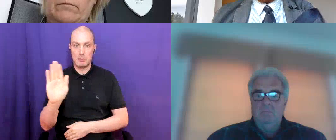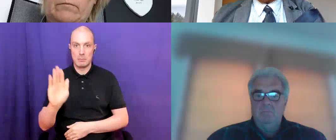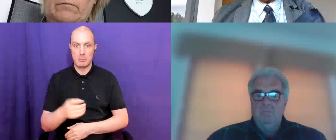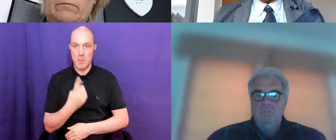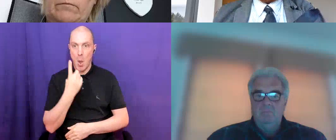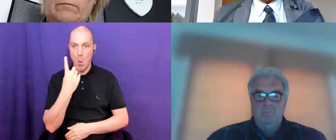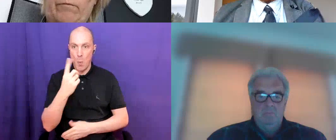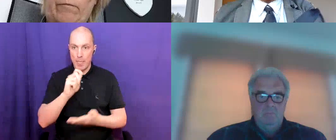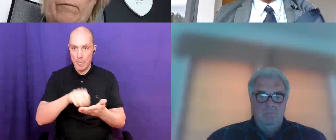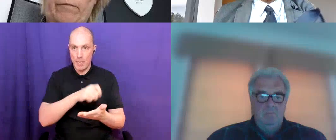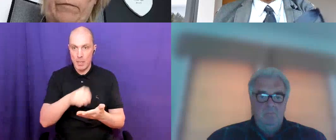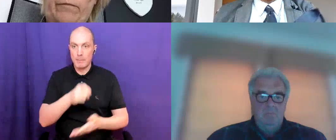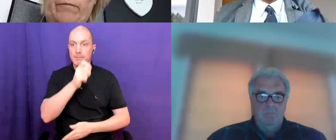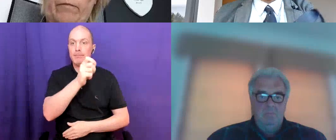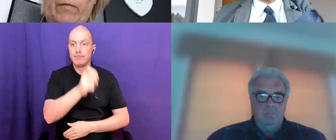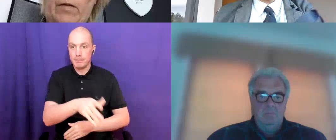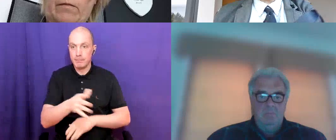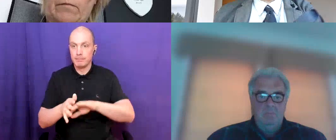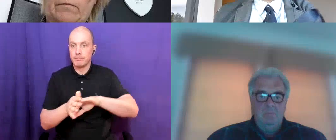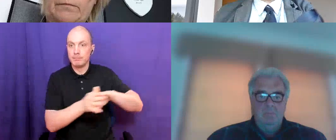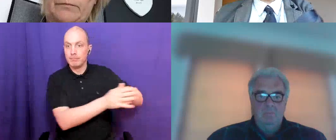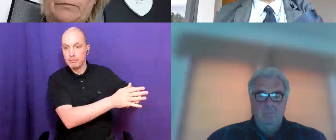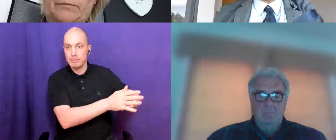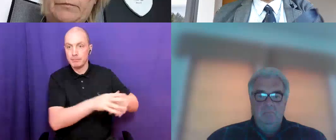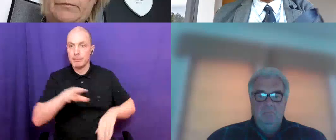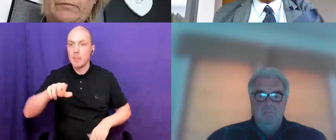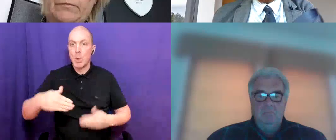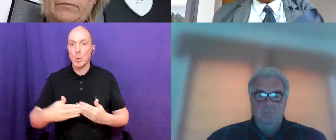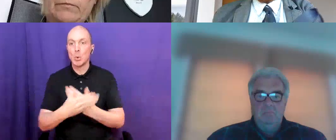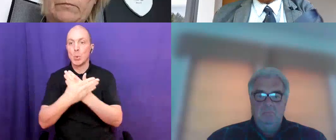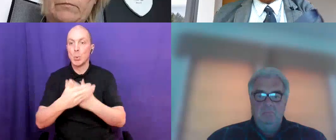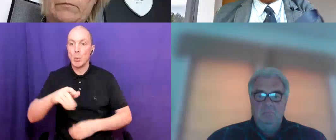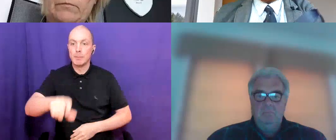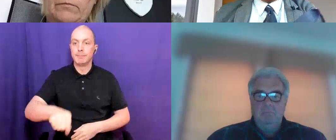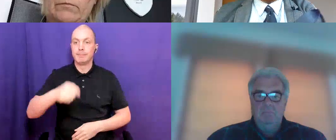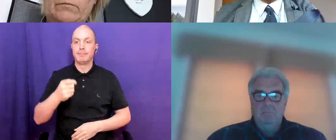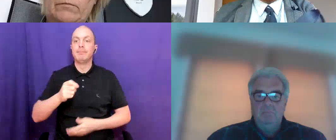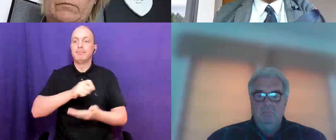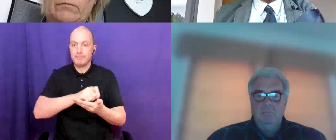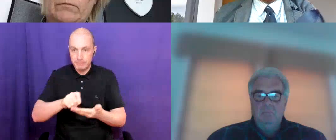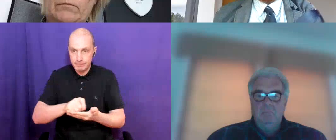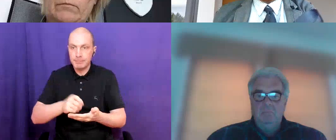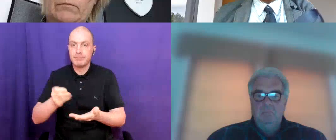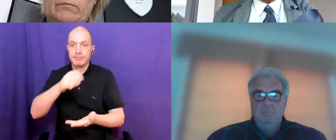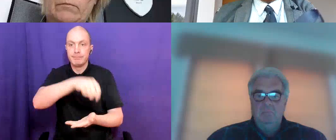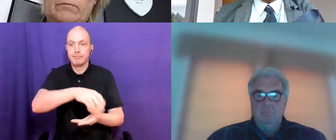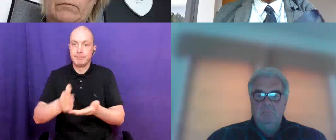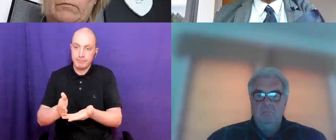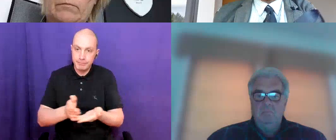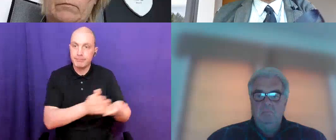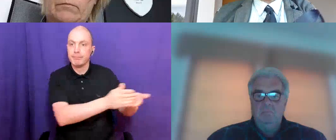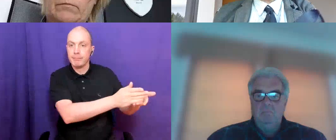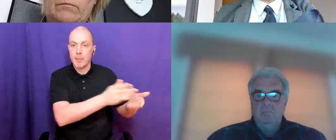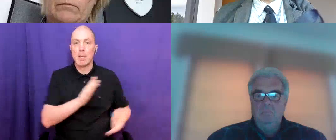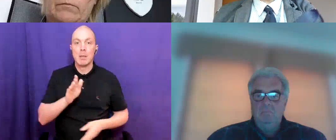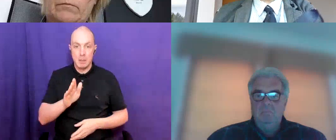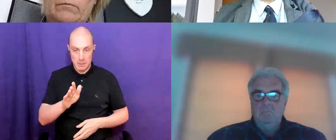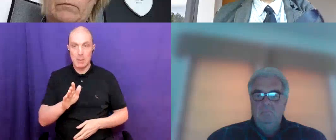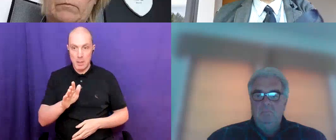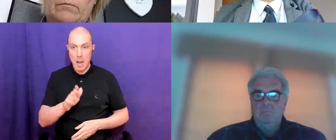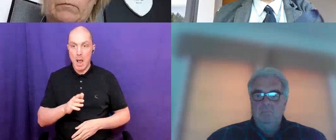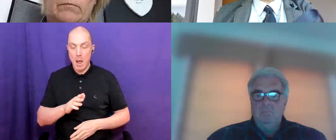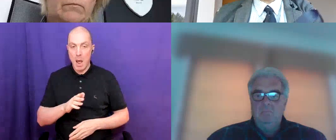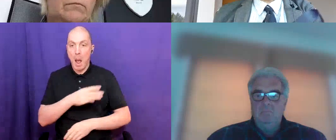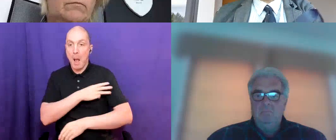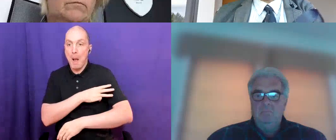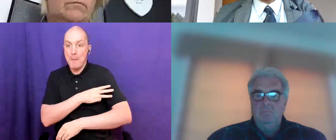pencils available for use by voters on the day. And as mentioned previously, COVID marshals will be on duty at some of the larger polling